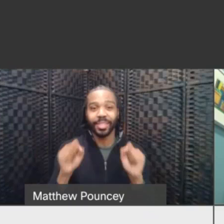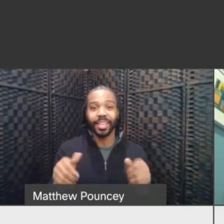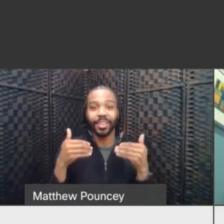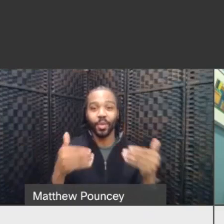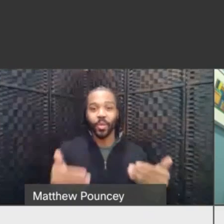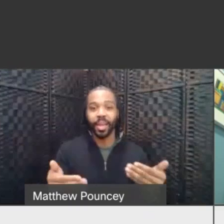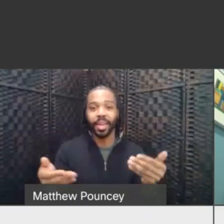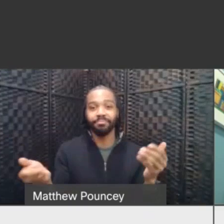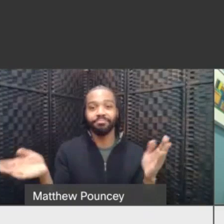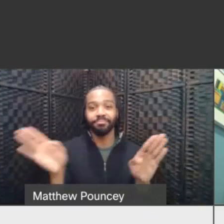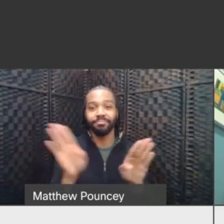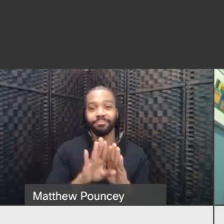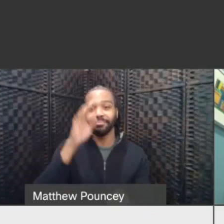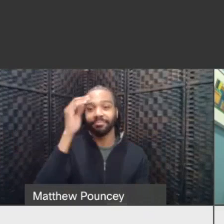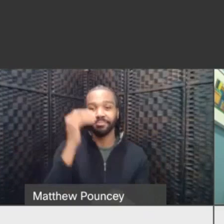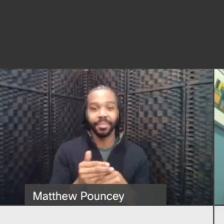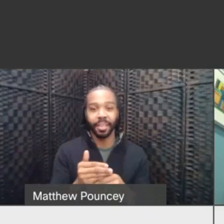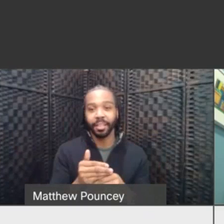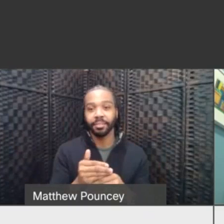if anyone does have.